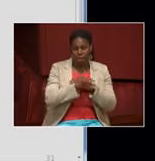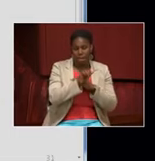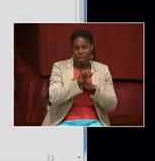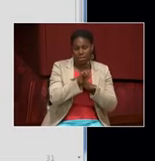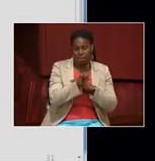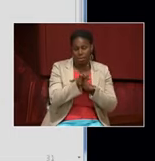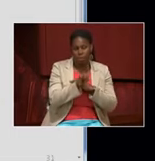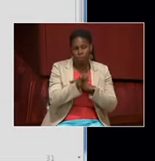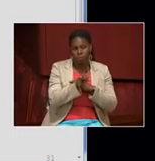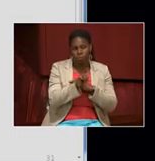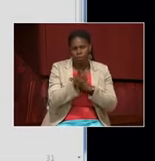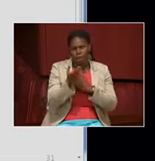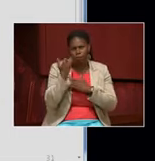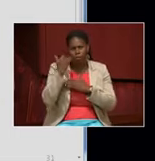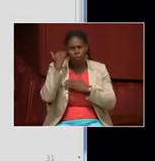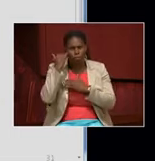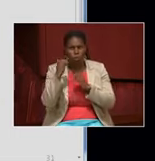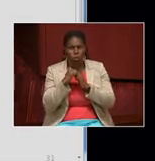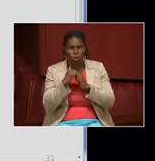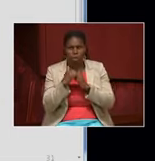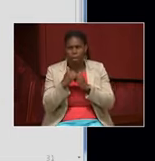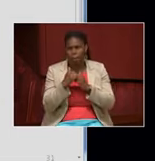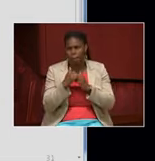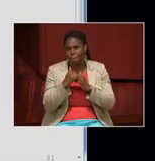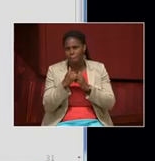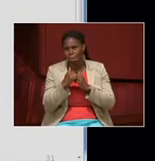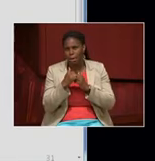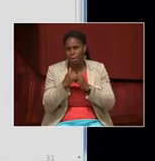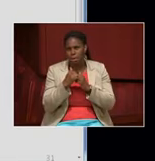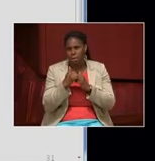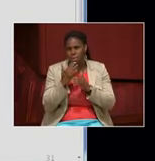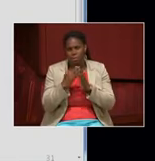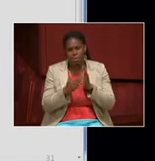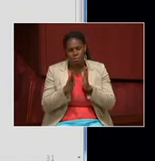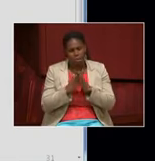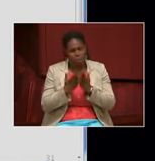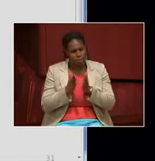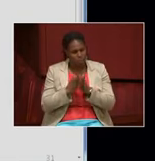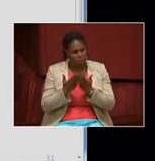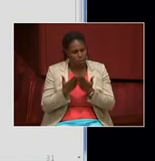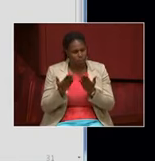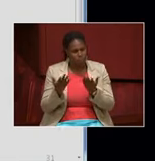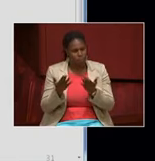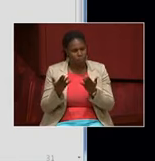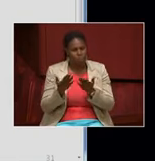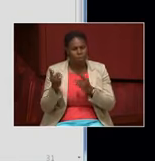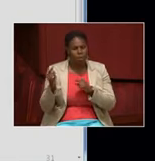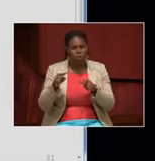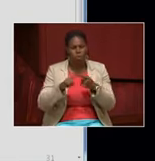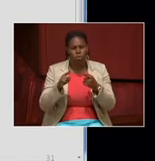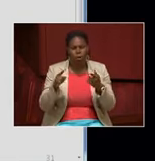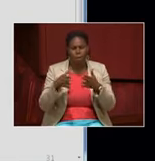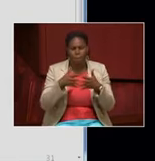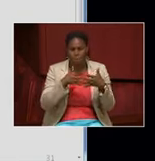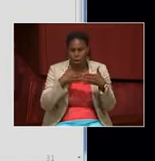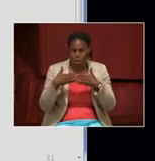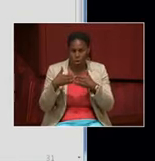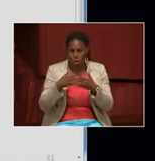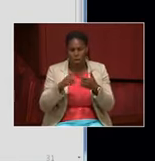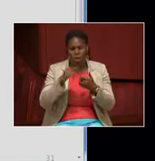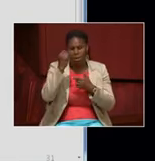familiar with, such as some of the books, let's see, Germans to America, the Italians